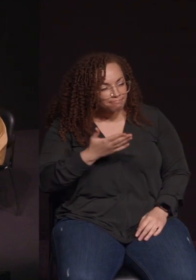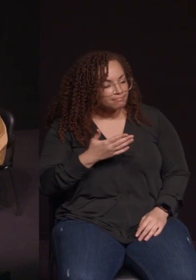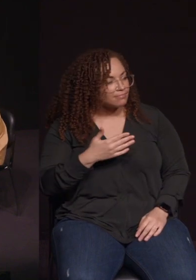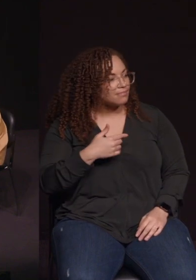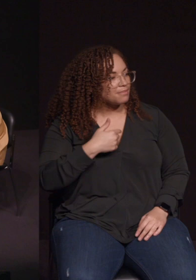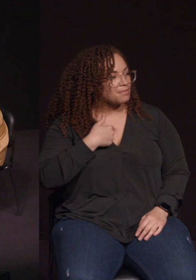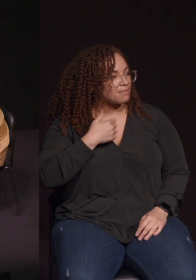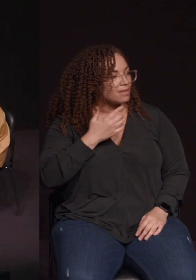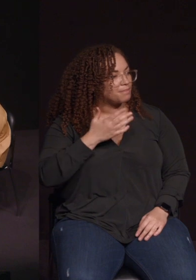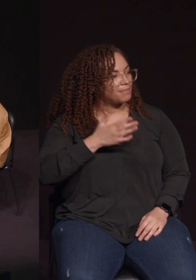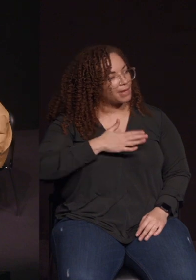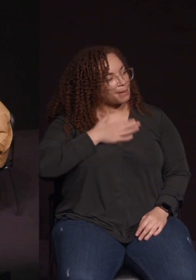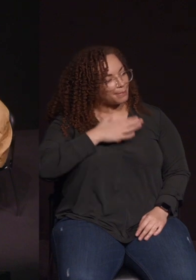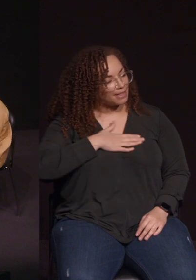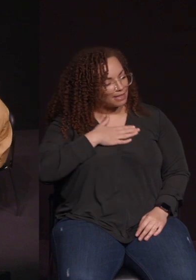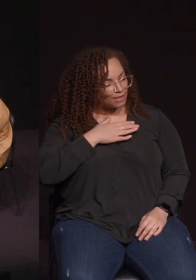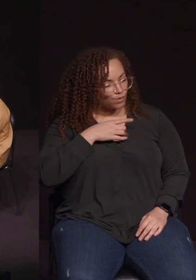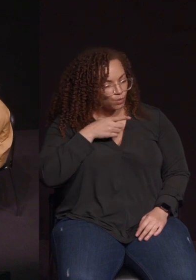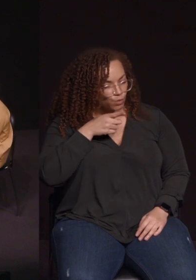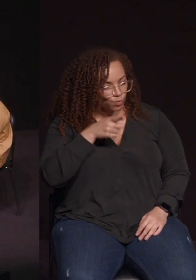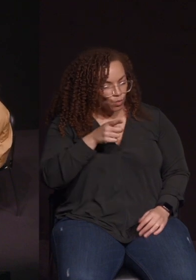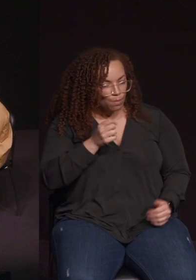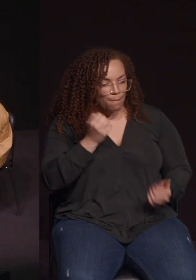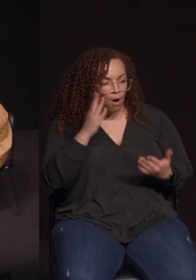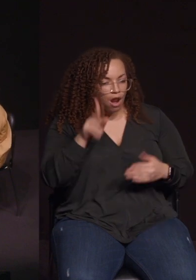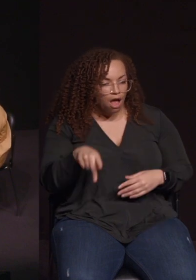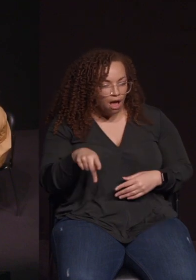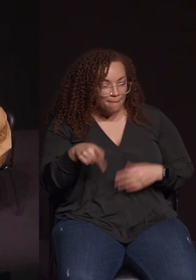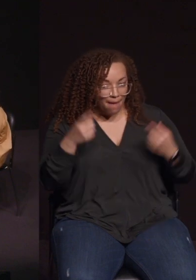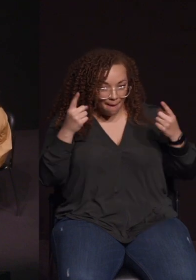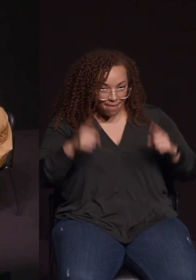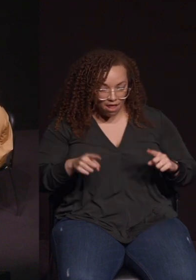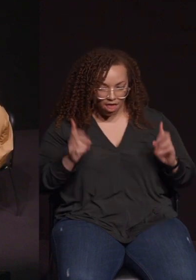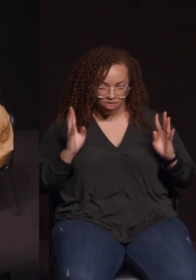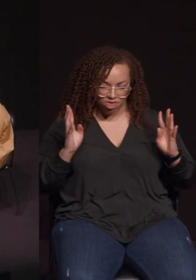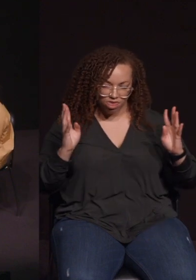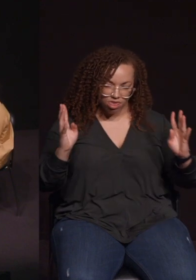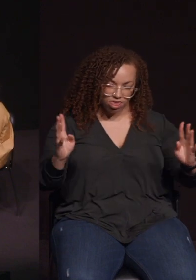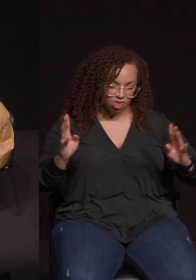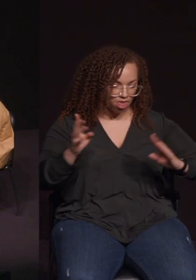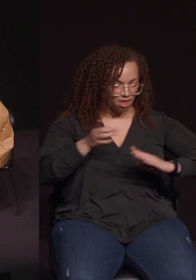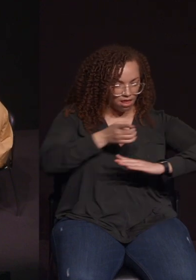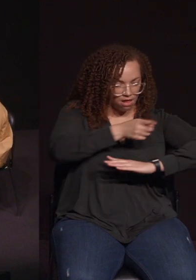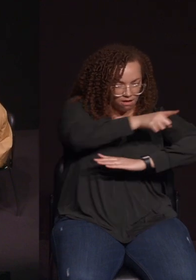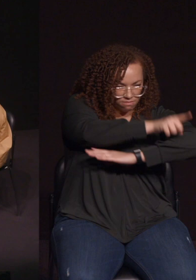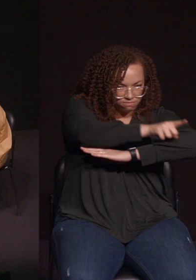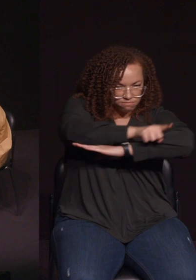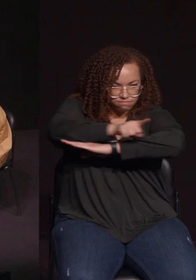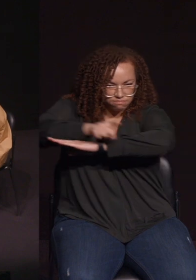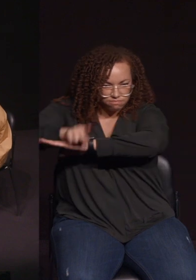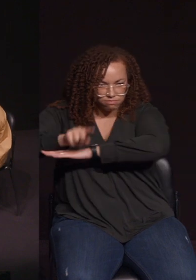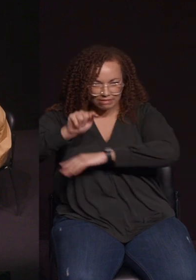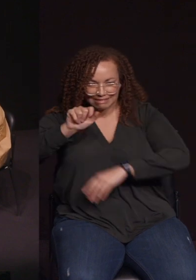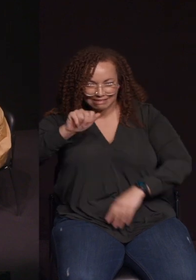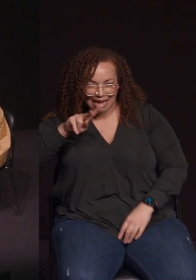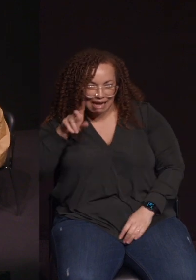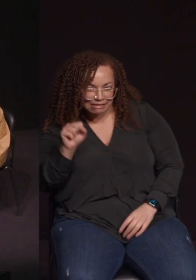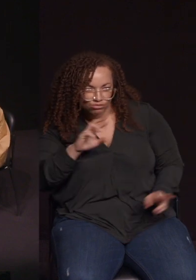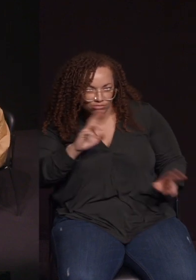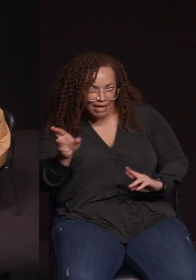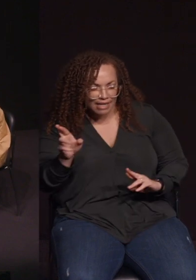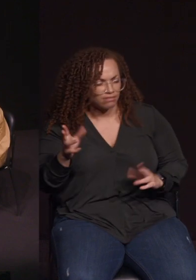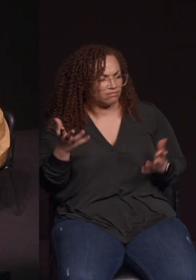I'm glad that you brought up that they were barricading the streets off, because that's something that people don't know, and it made it really difficult for people to leave and come